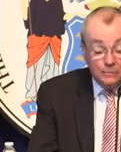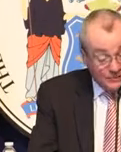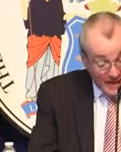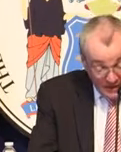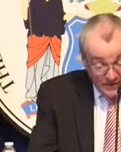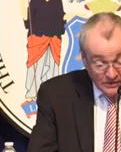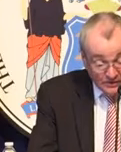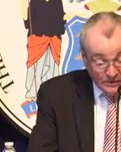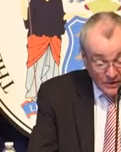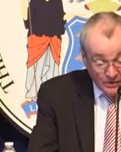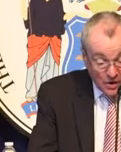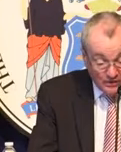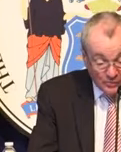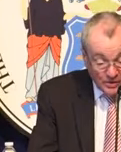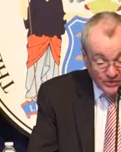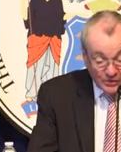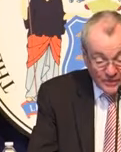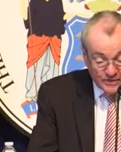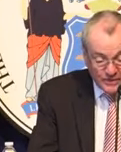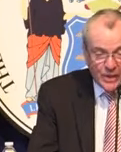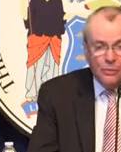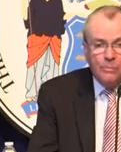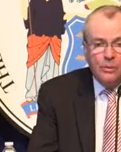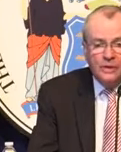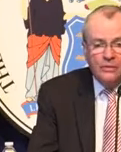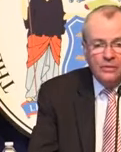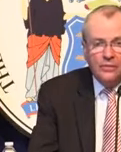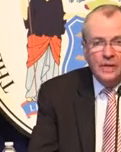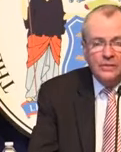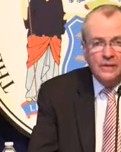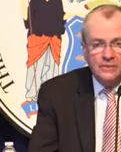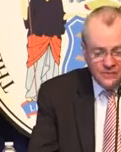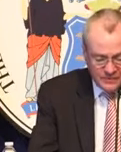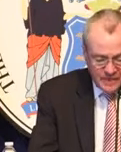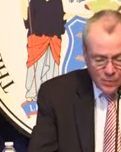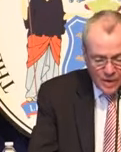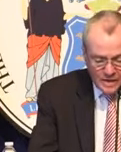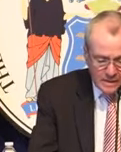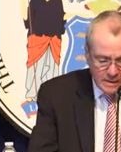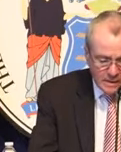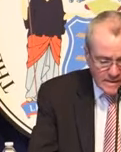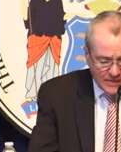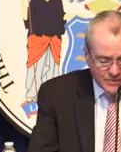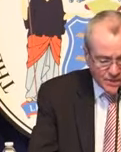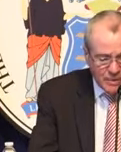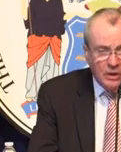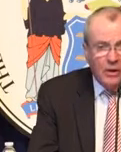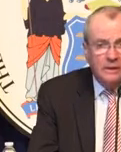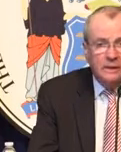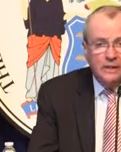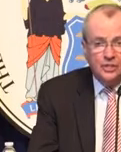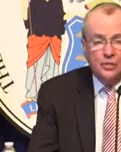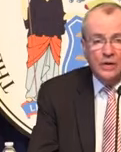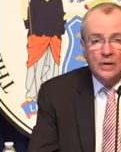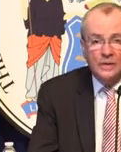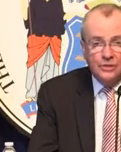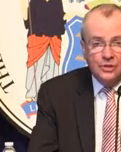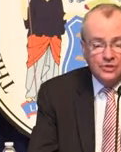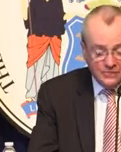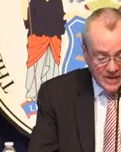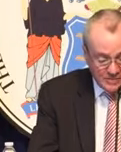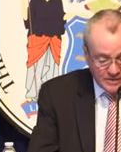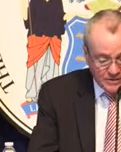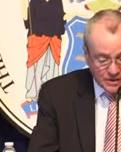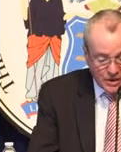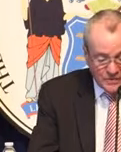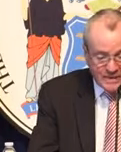Sadly, and with the heaviest of hearts, we also have the duty to report another 351 deaths among our extraordinary New